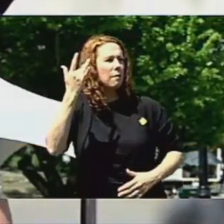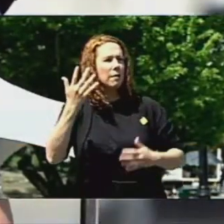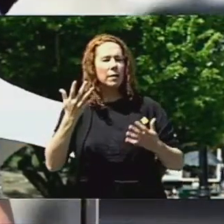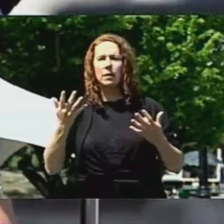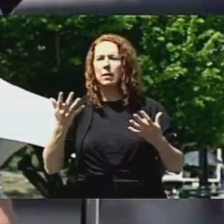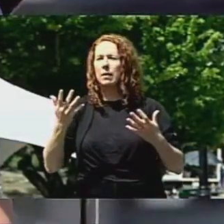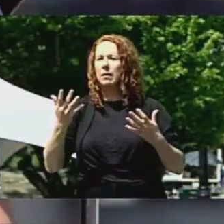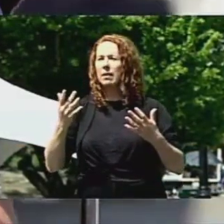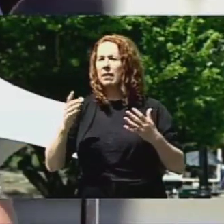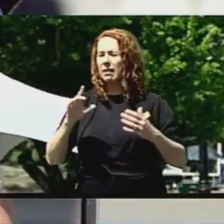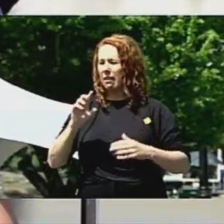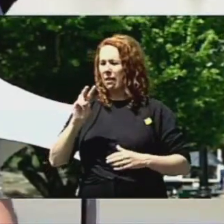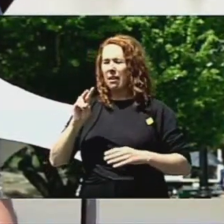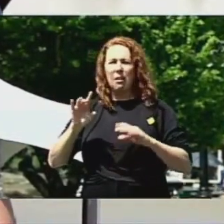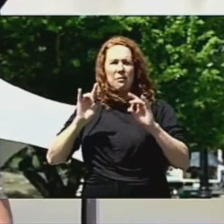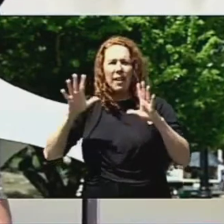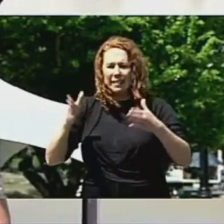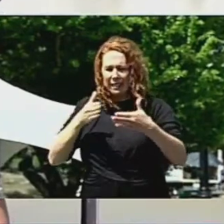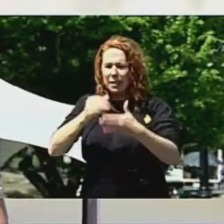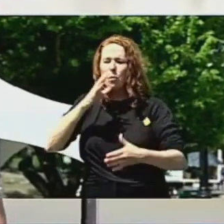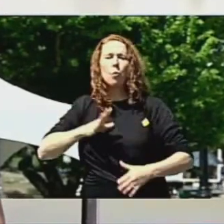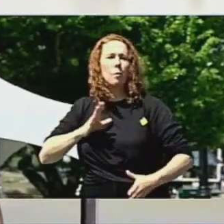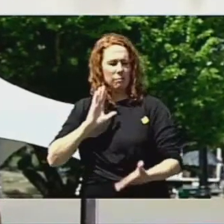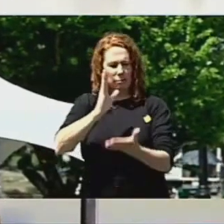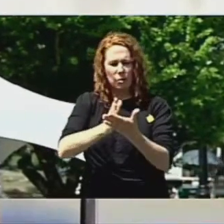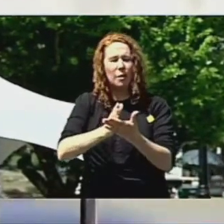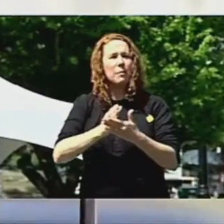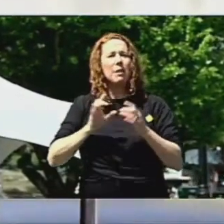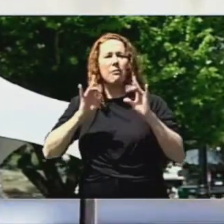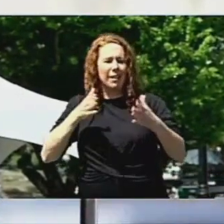end violence against women and children.